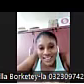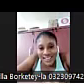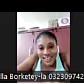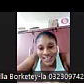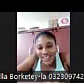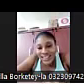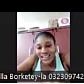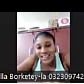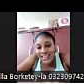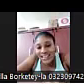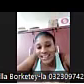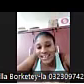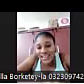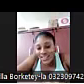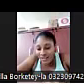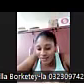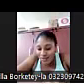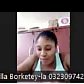Spell Baba.